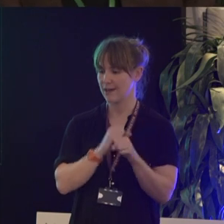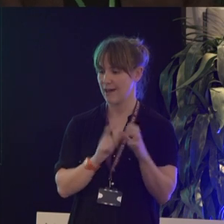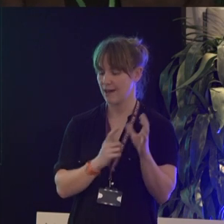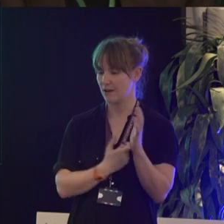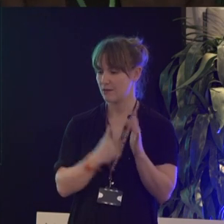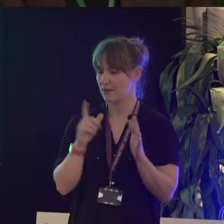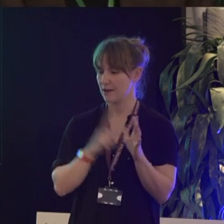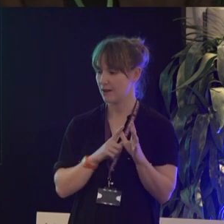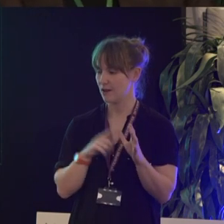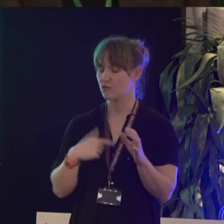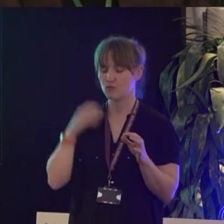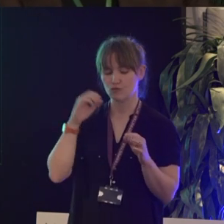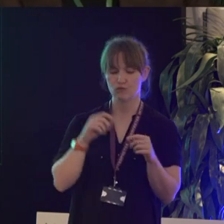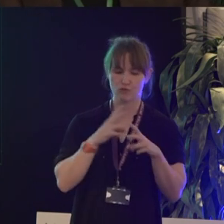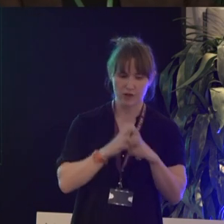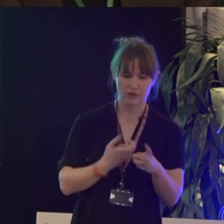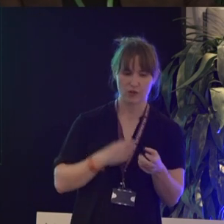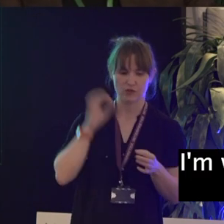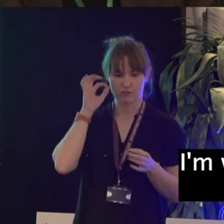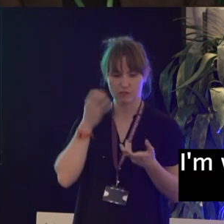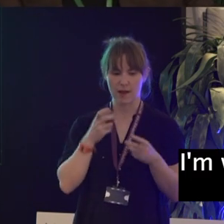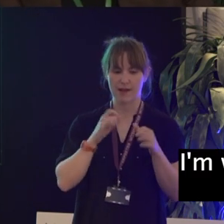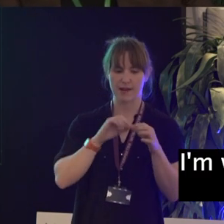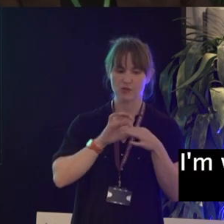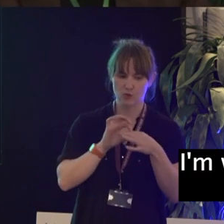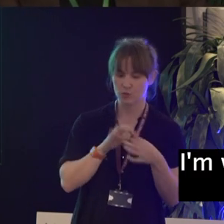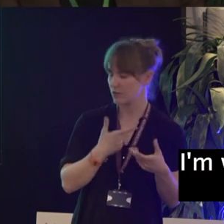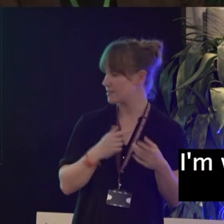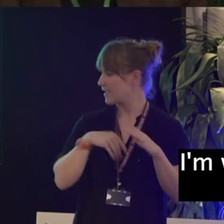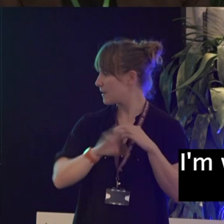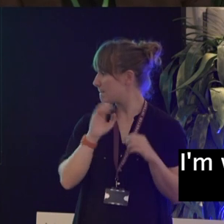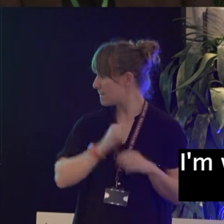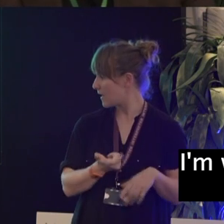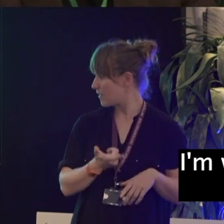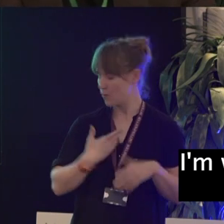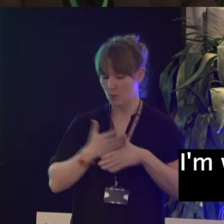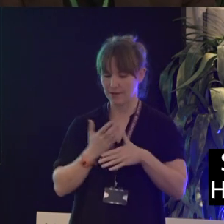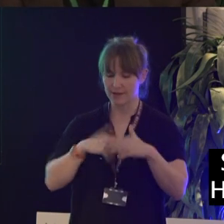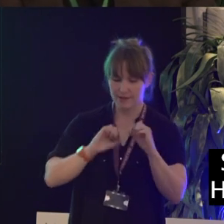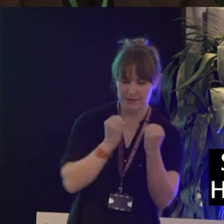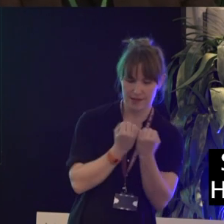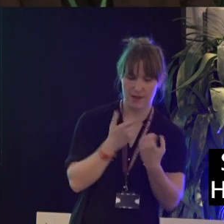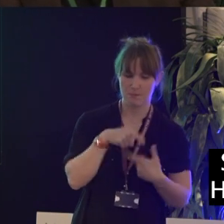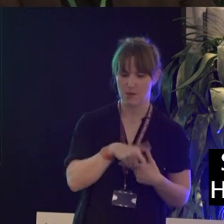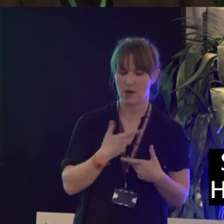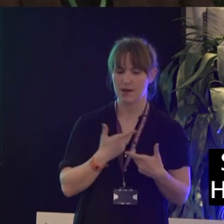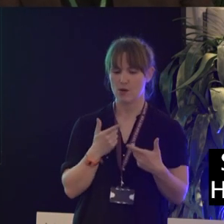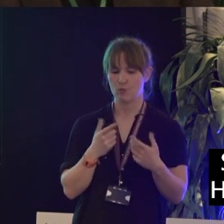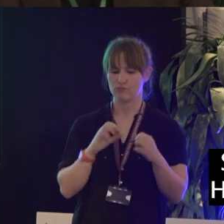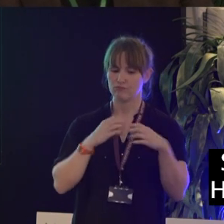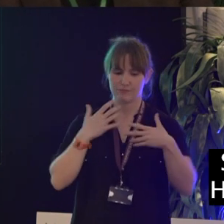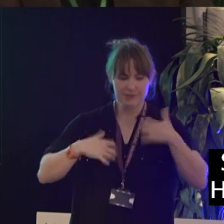research associate at the University of Bath. I'm working in a very exciting team with Professor Danai Stanton-Fraser, Professor